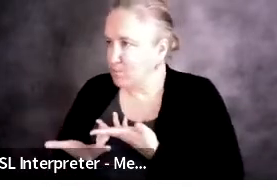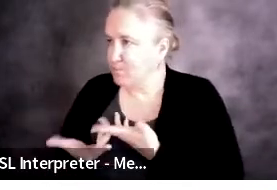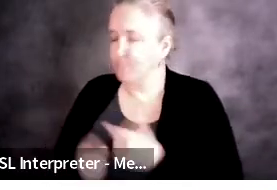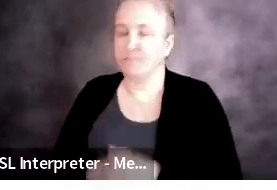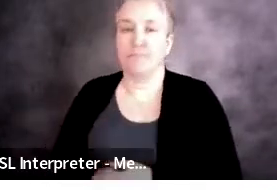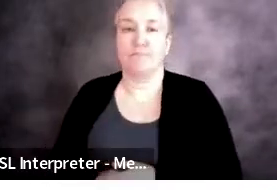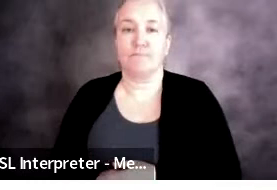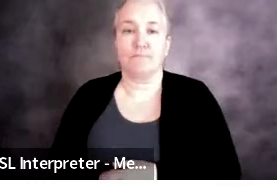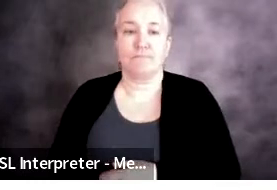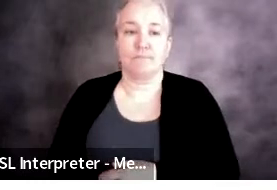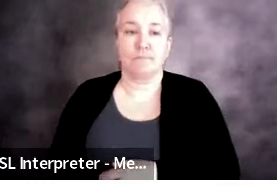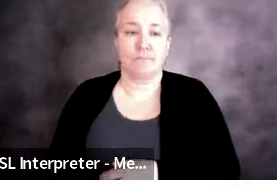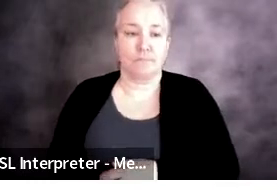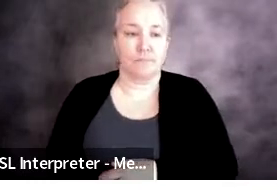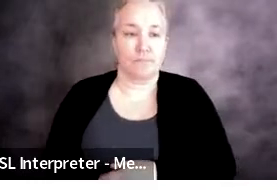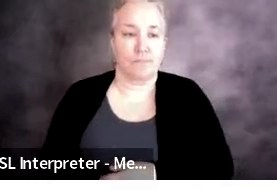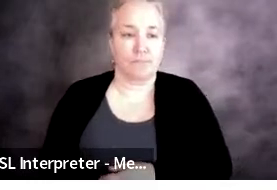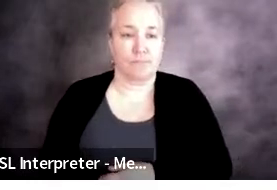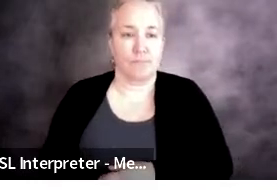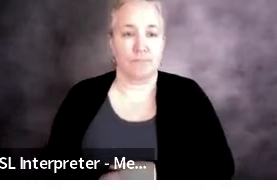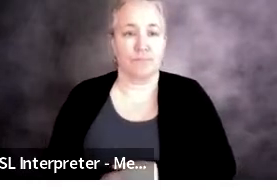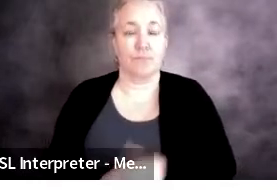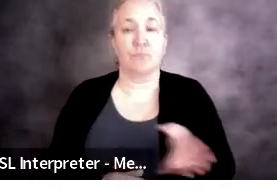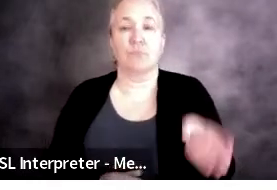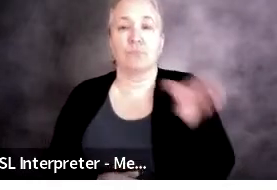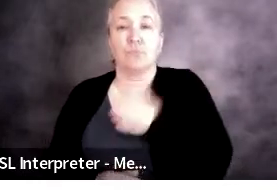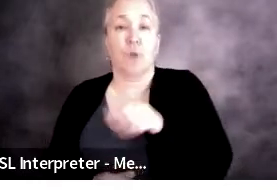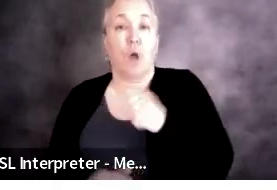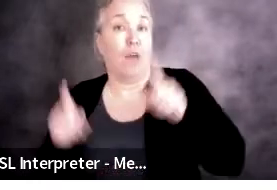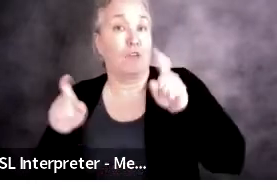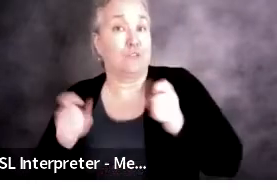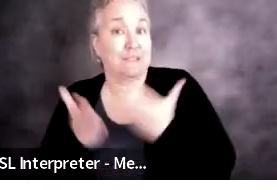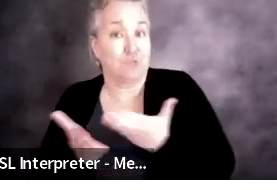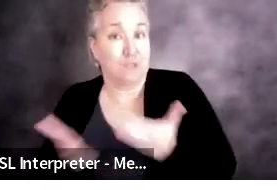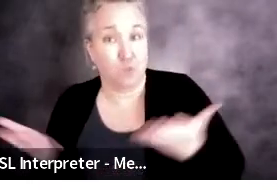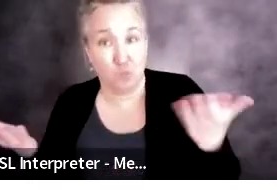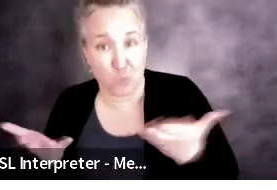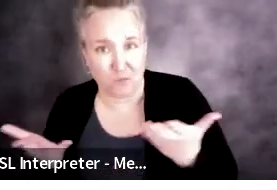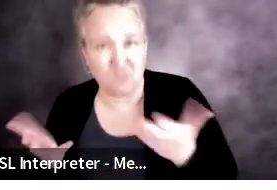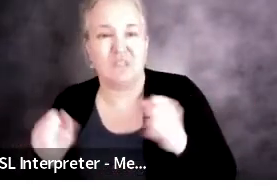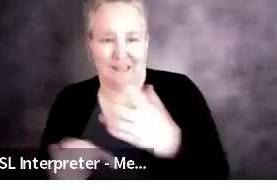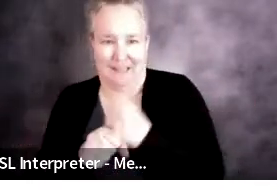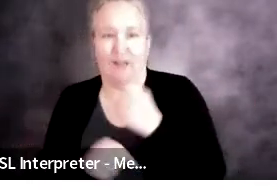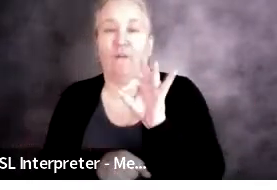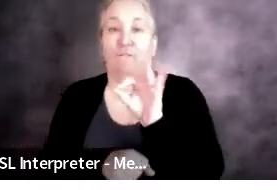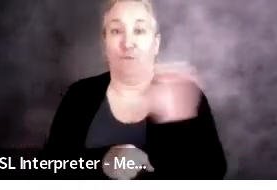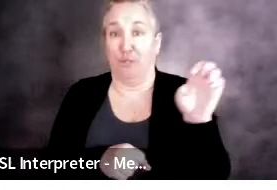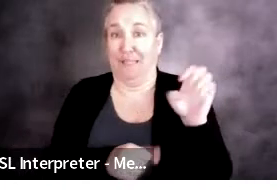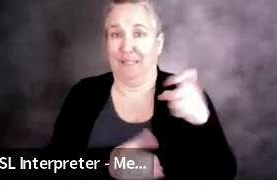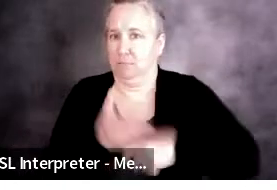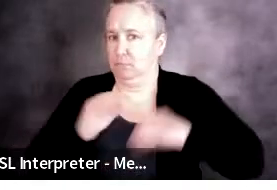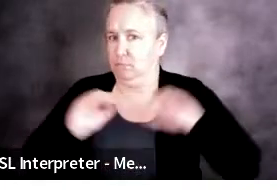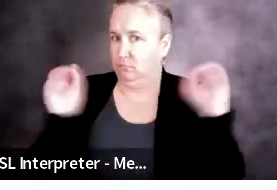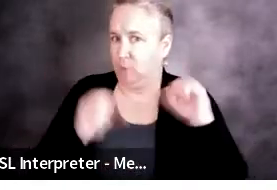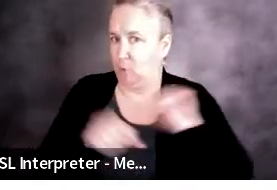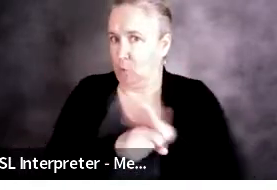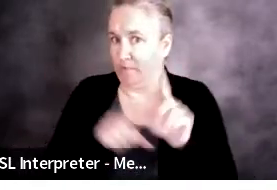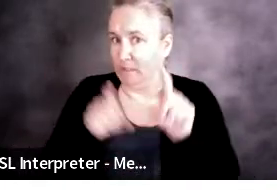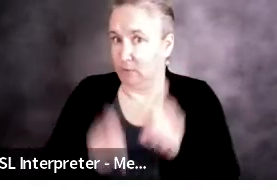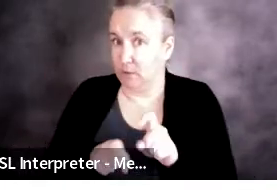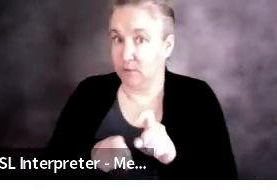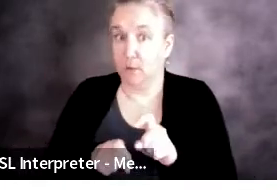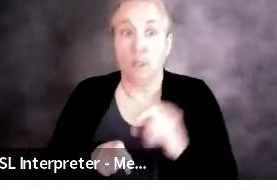And then other testing resources are, you can get a free COVID-19 test, even if you do not